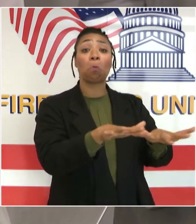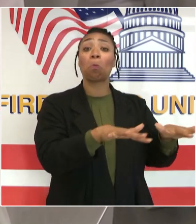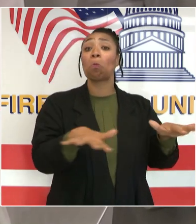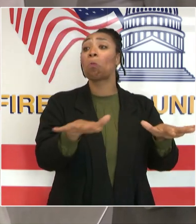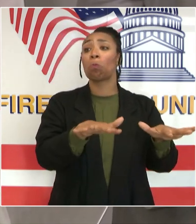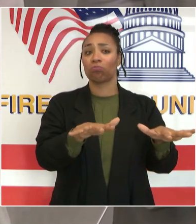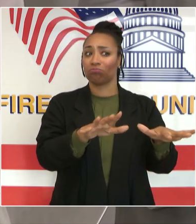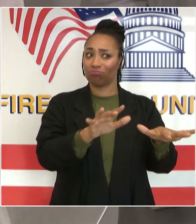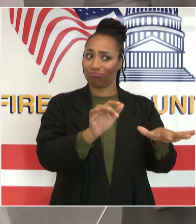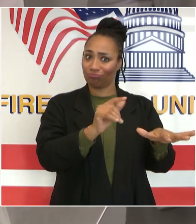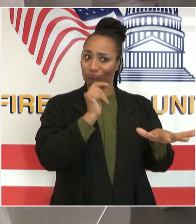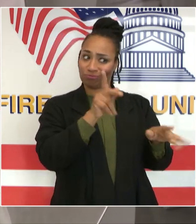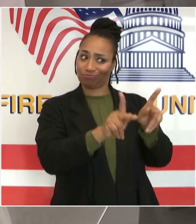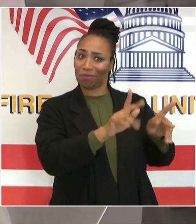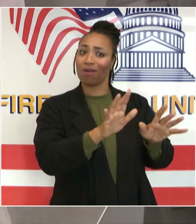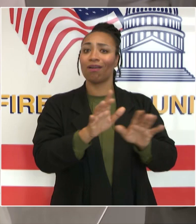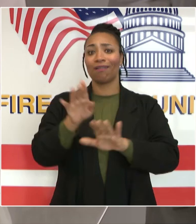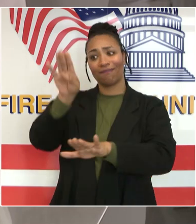important.